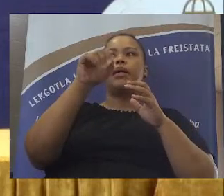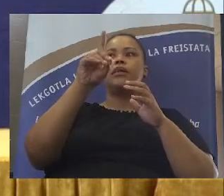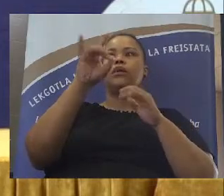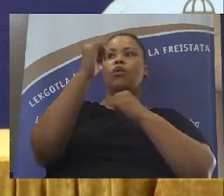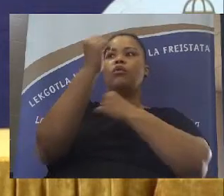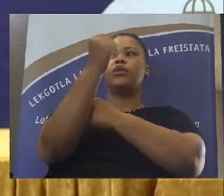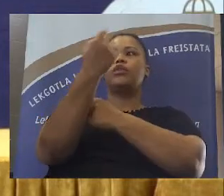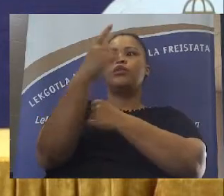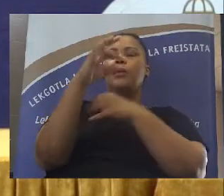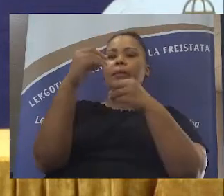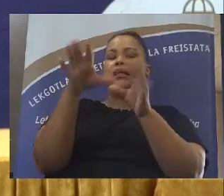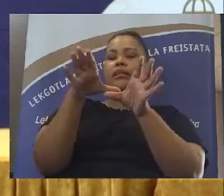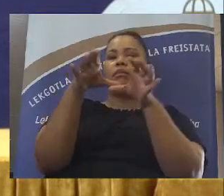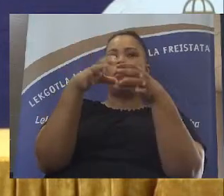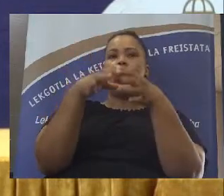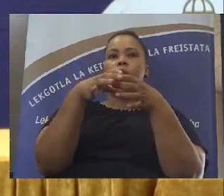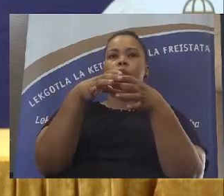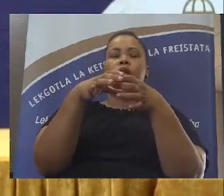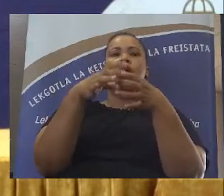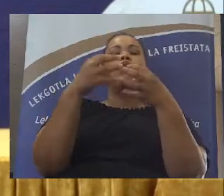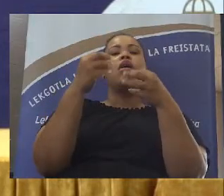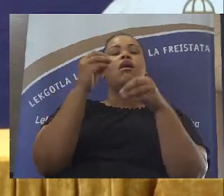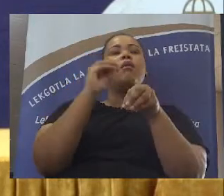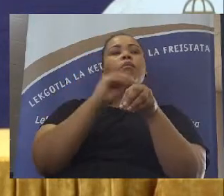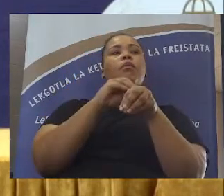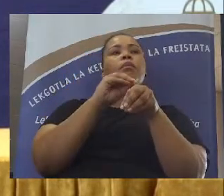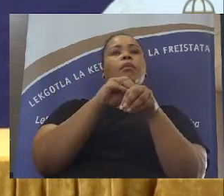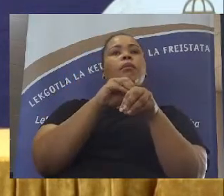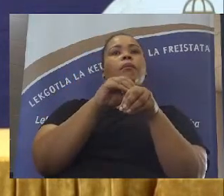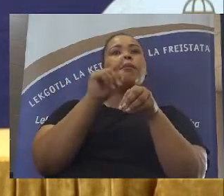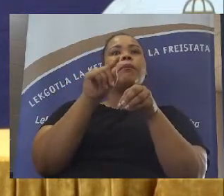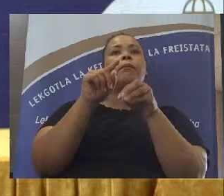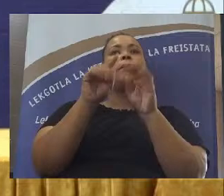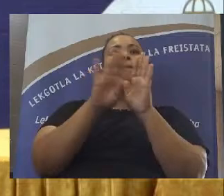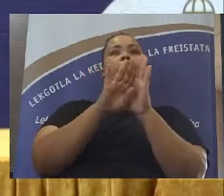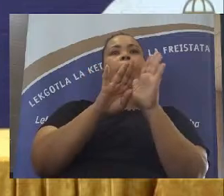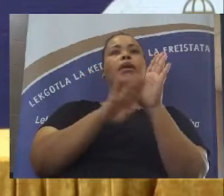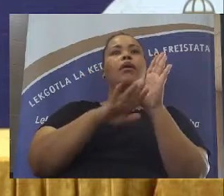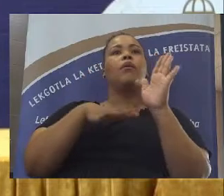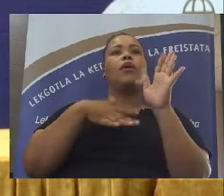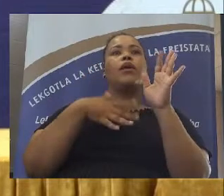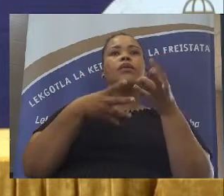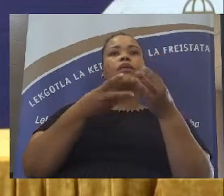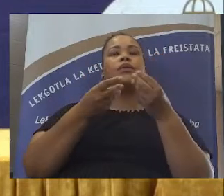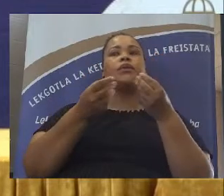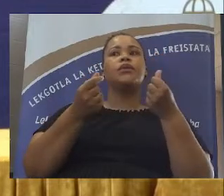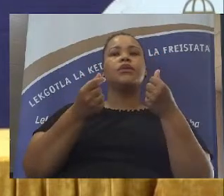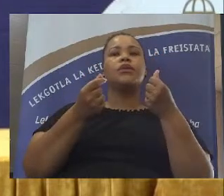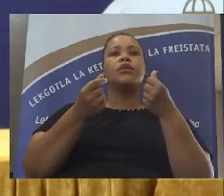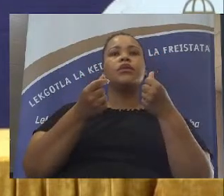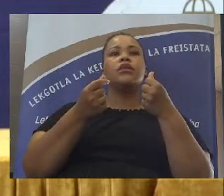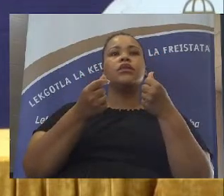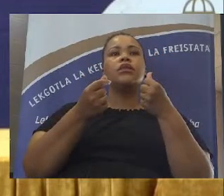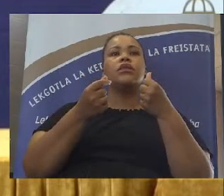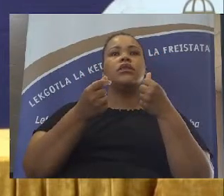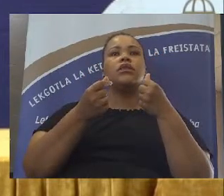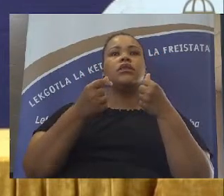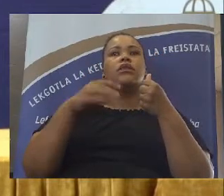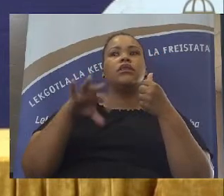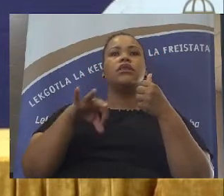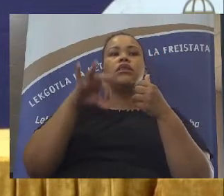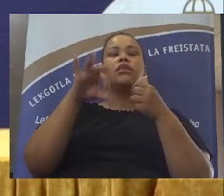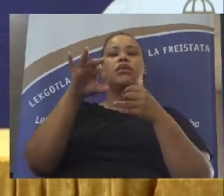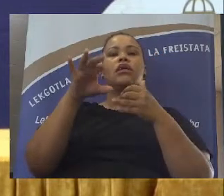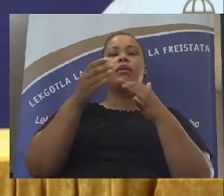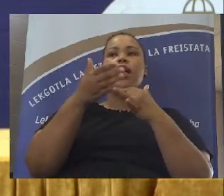Enterprises. The problem that the bill aims to remedy is the lack of effective and affordable